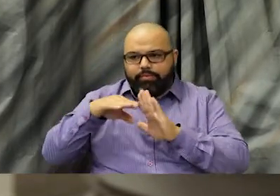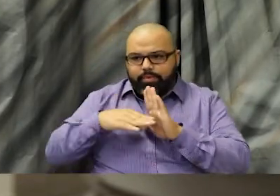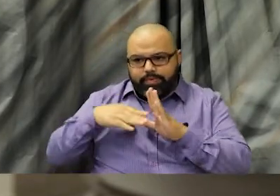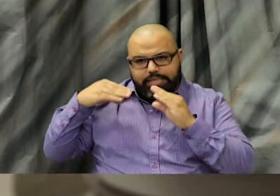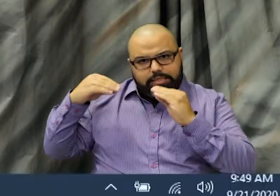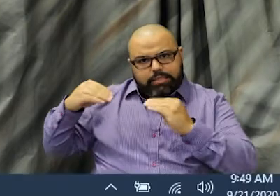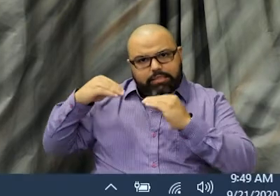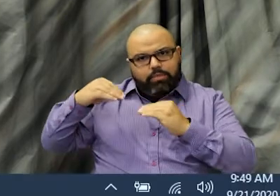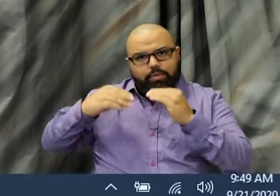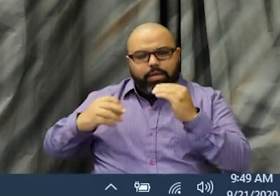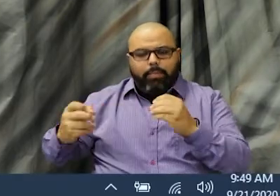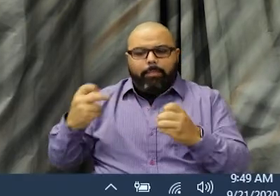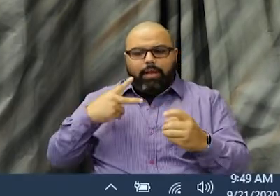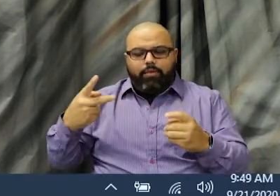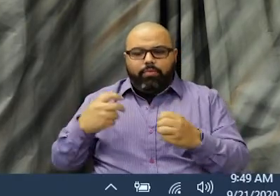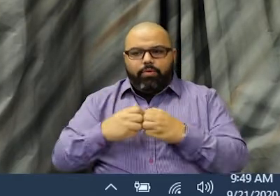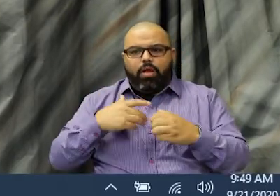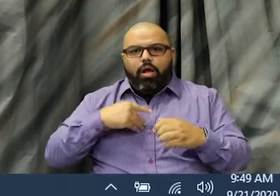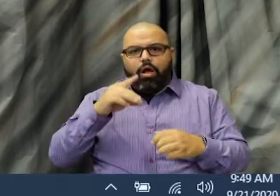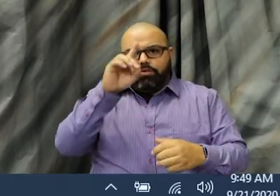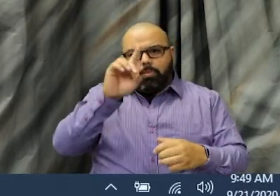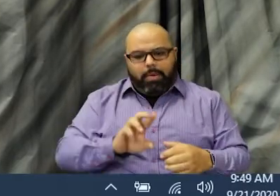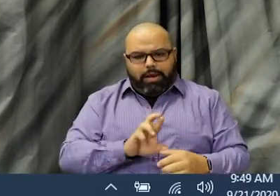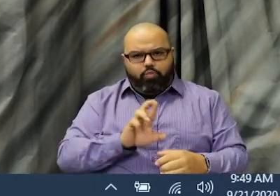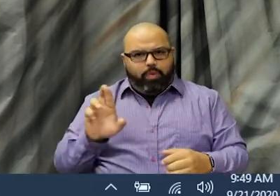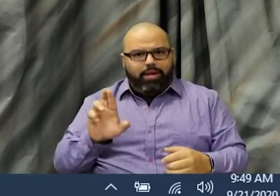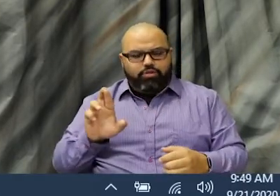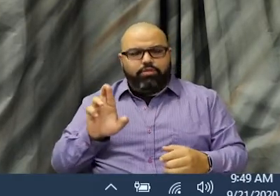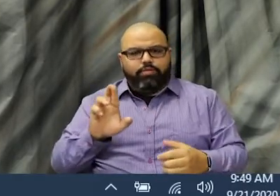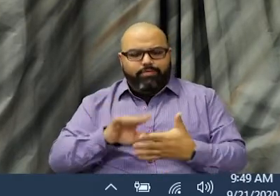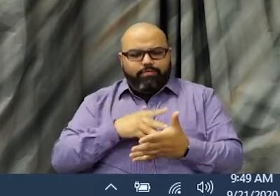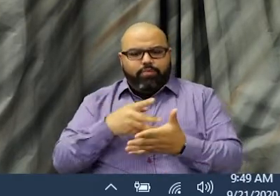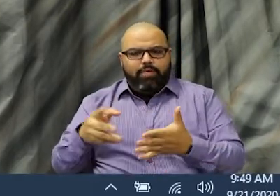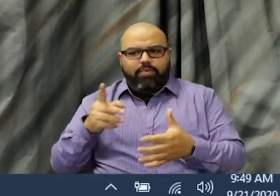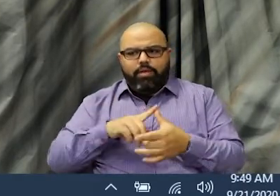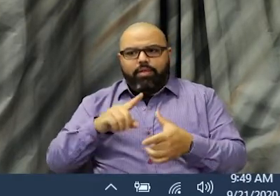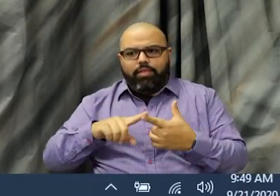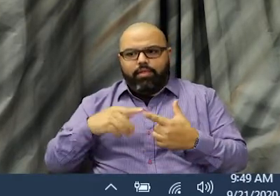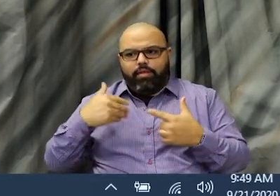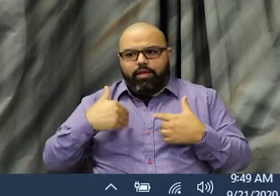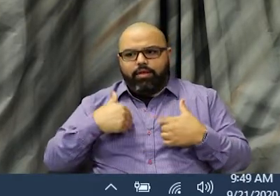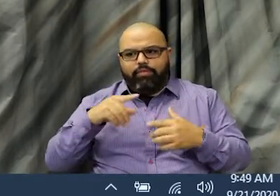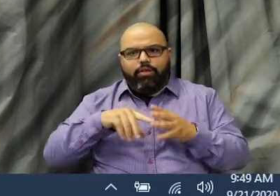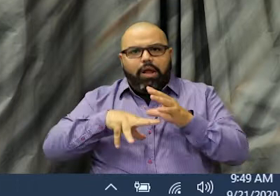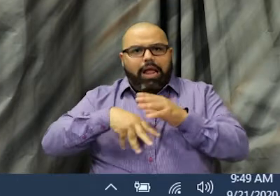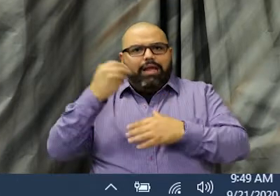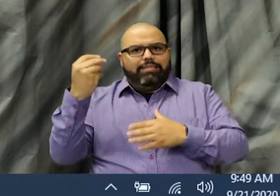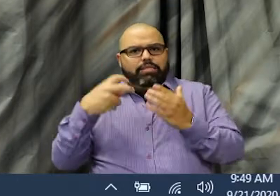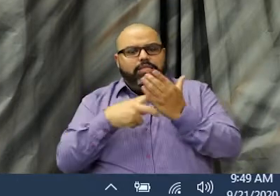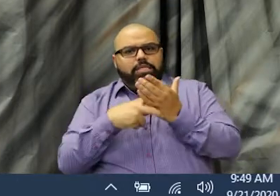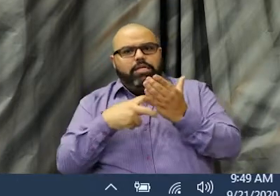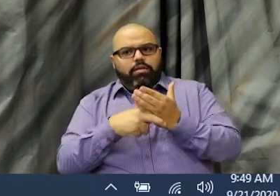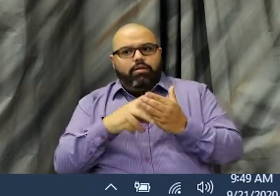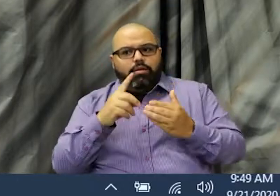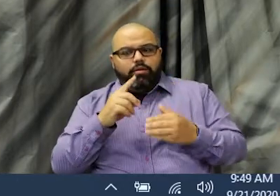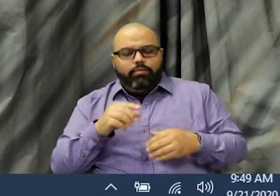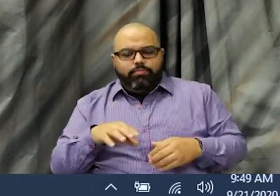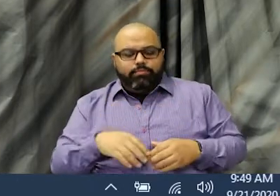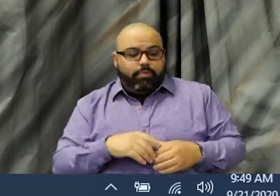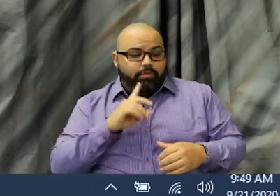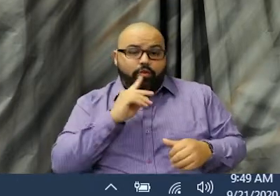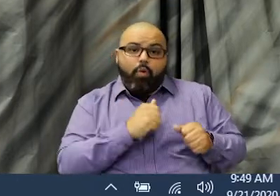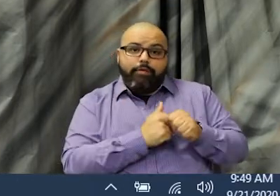a lesson when they come back with me on domain and range of graphs, and then they have their exit ticket.